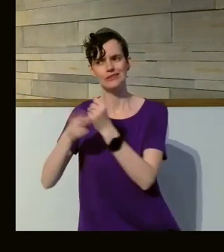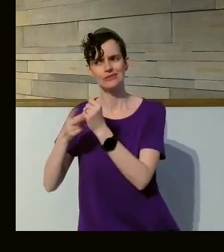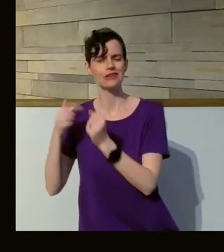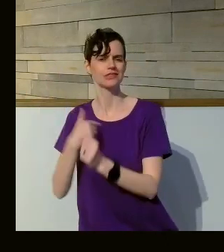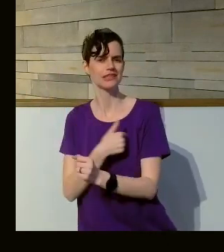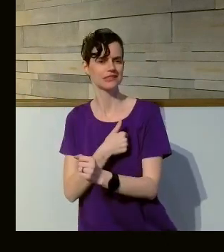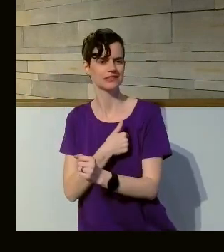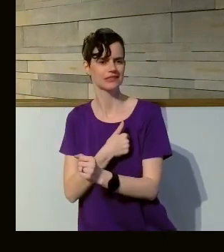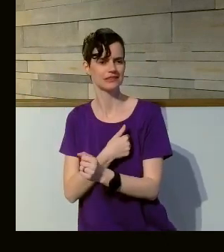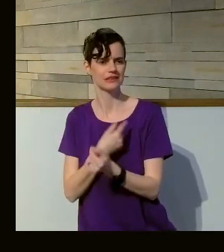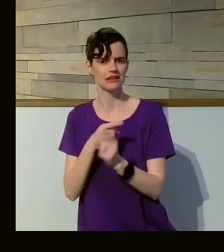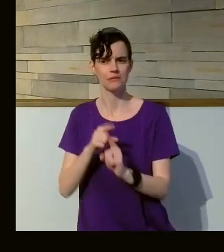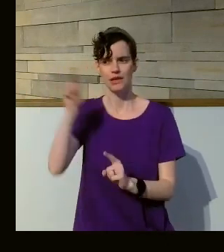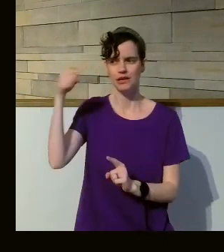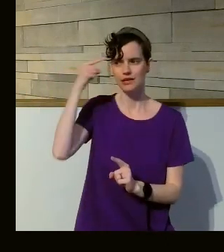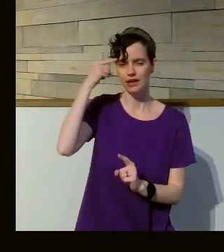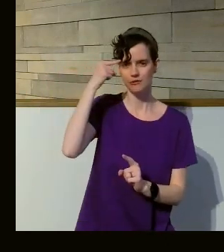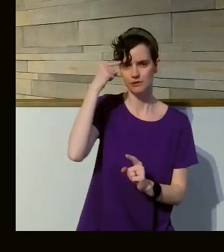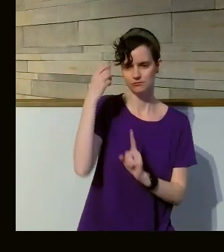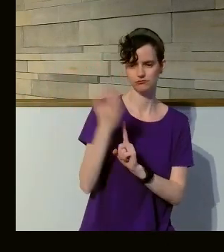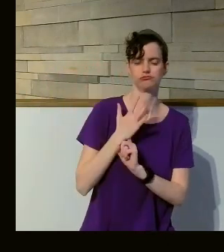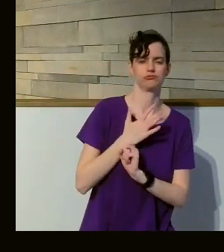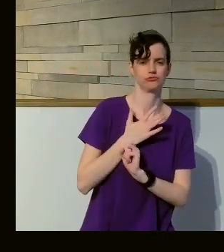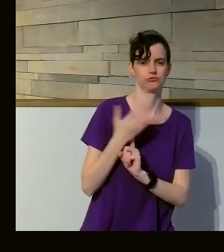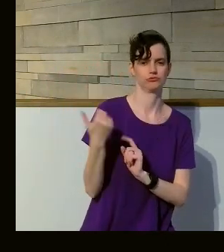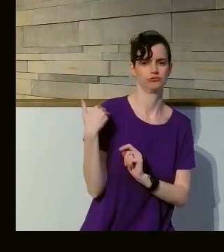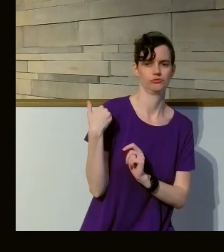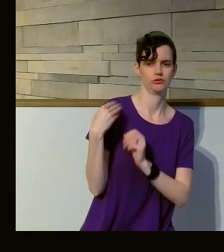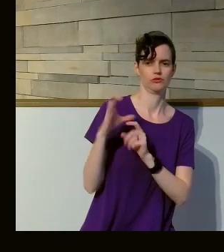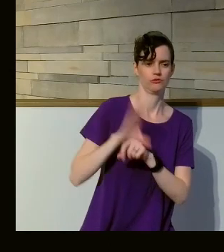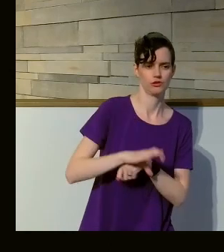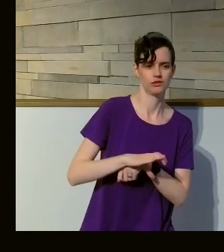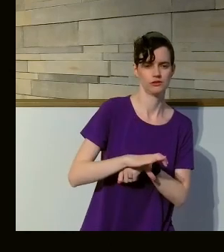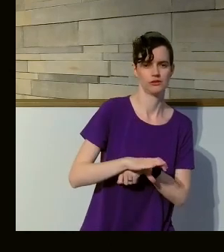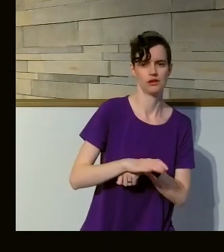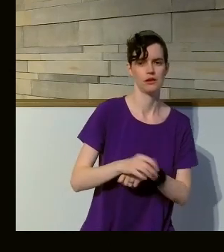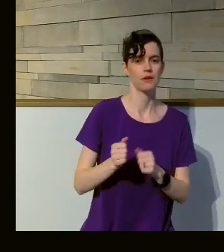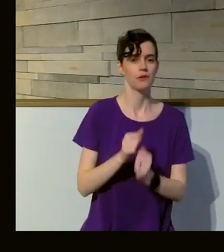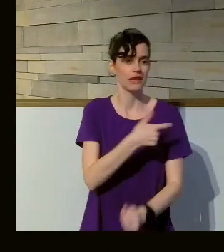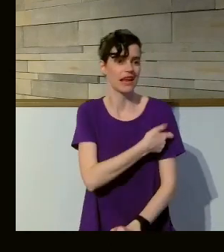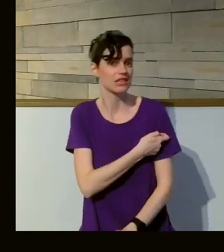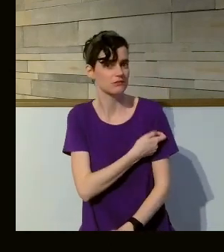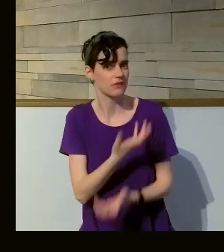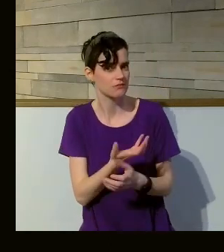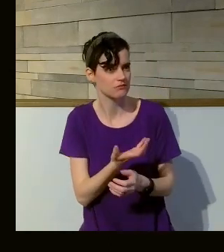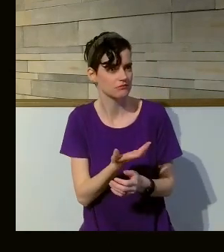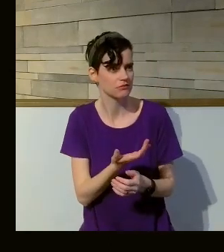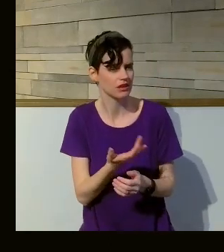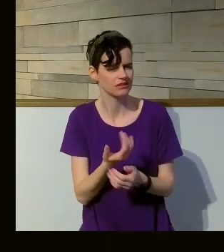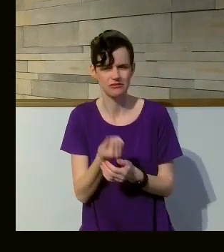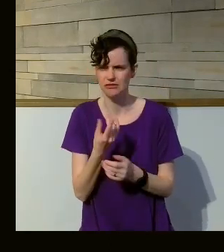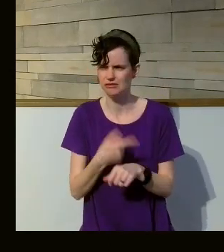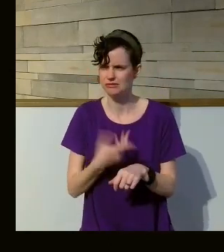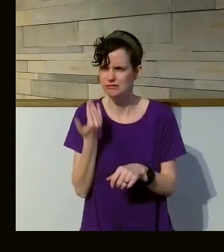when pressed by the government. Have you been pressed by the government? maybe with an inoculation, maybe. Was that just, it wasn't that long ago,